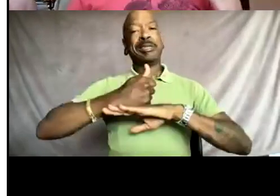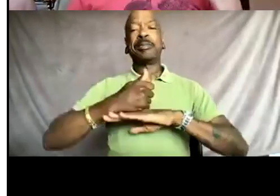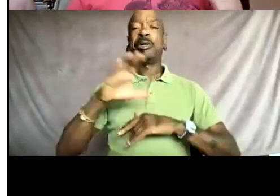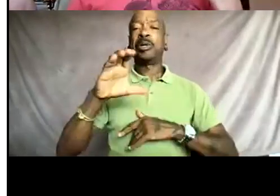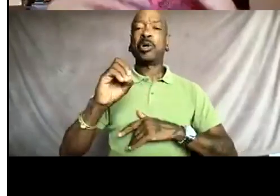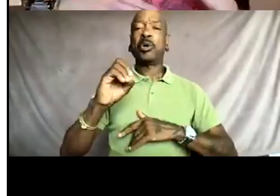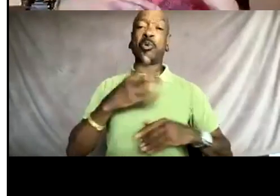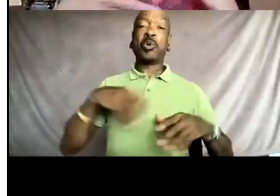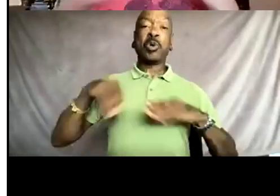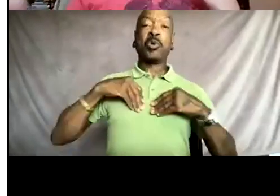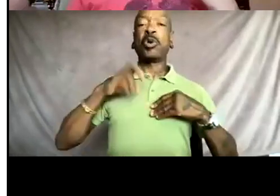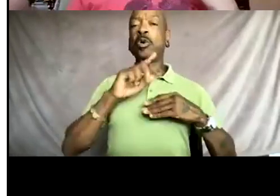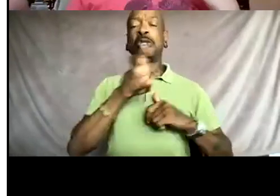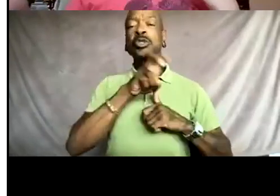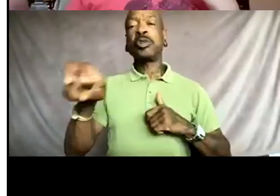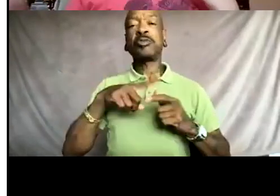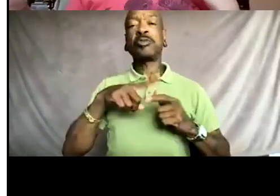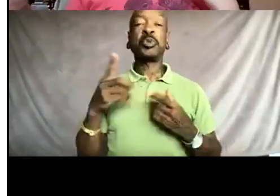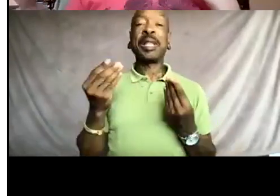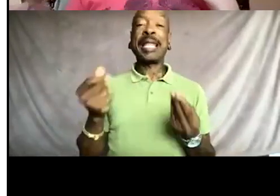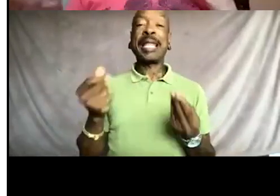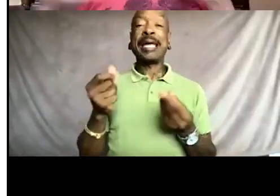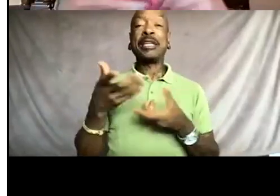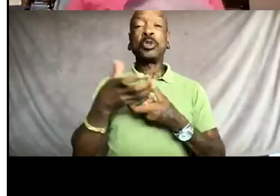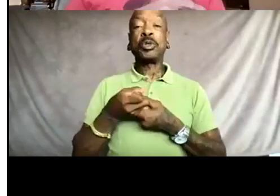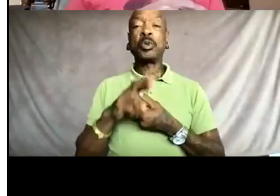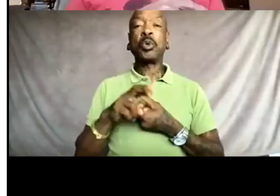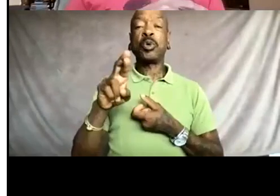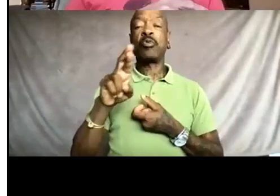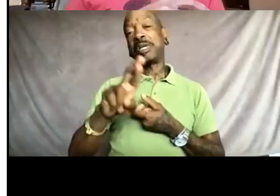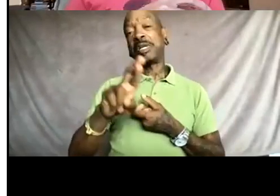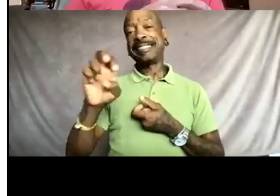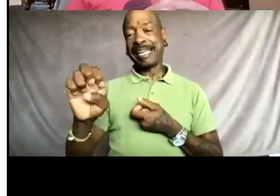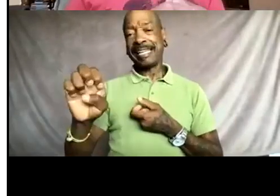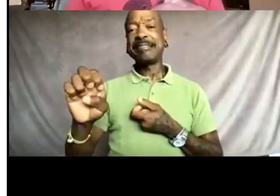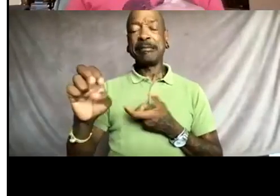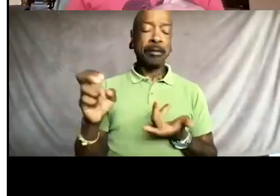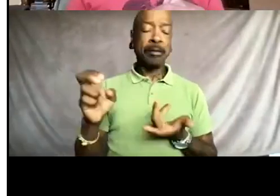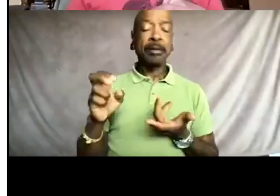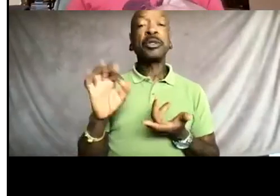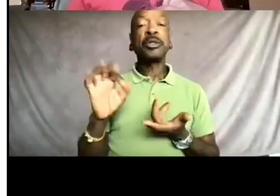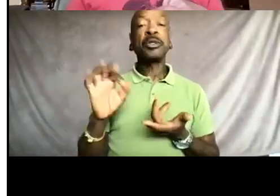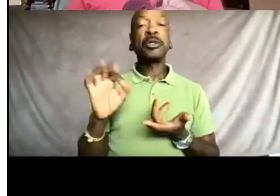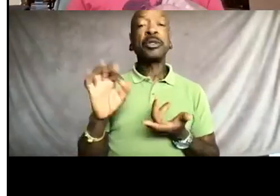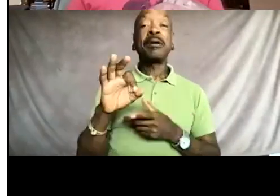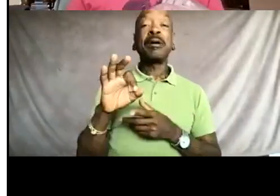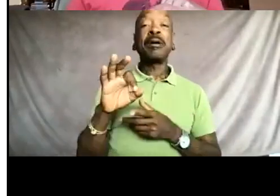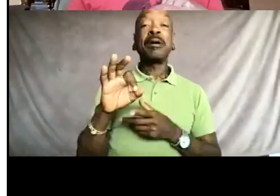it to a land trust or a real estate cooperative. If the property taxes are going to go from, they can go